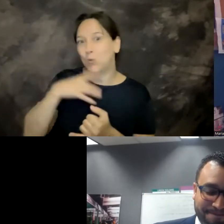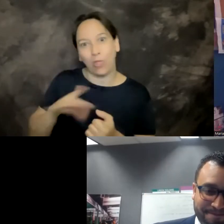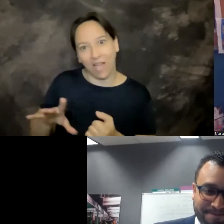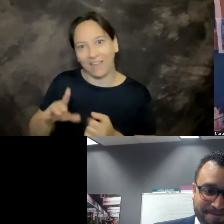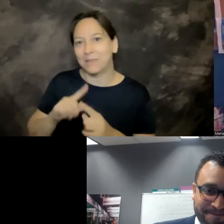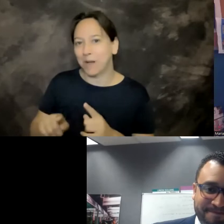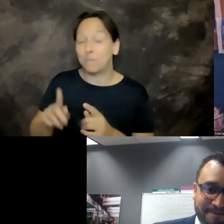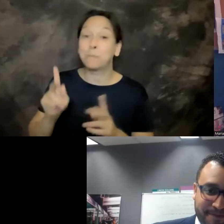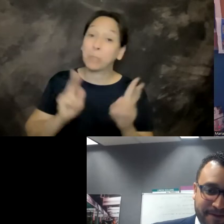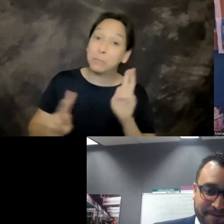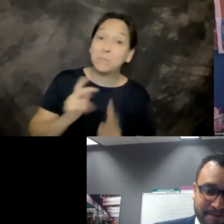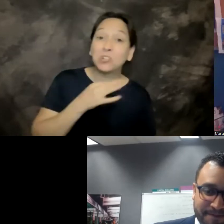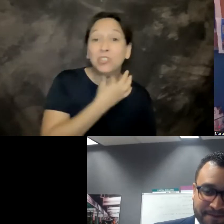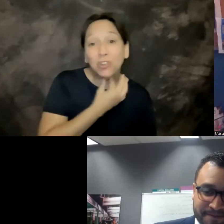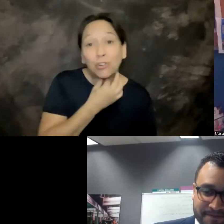they're scared.